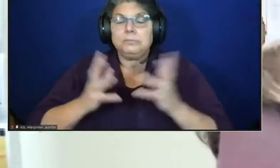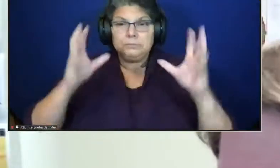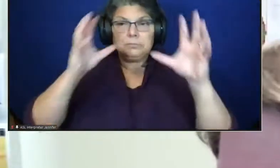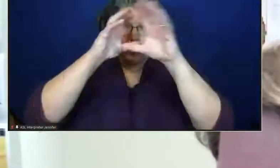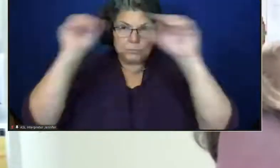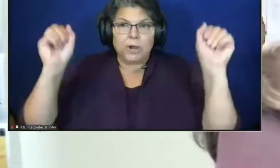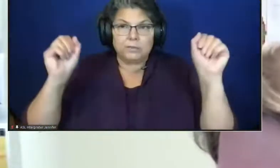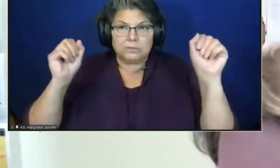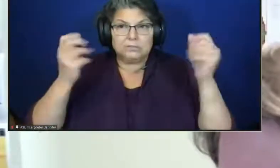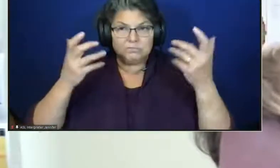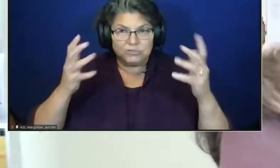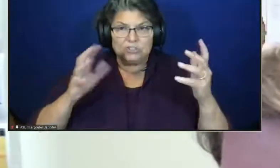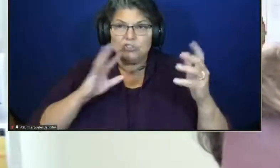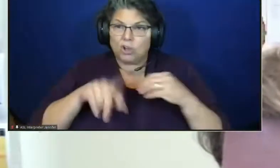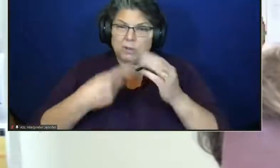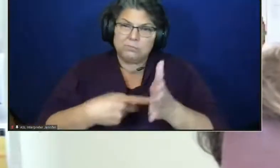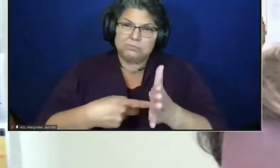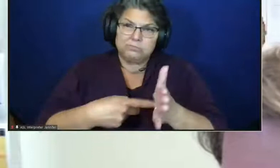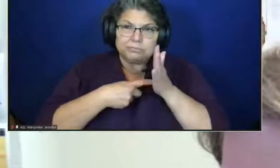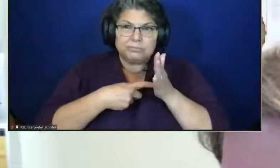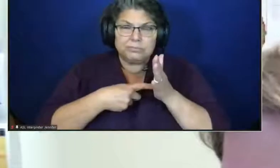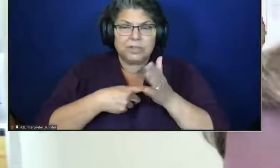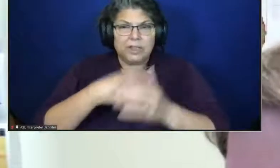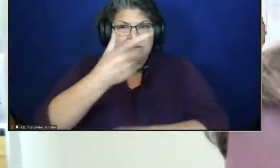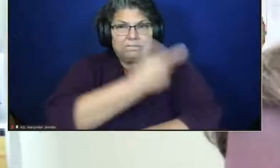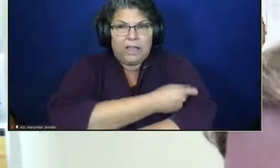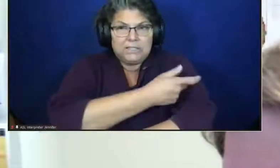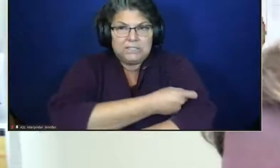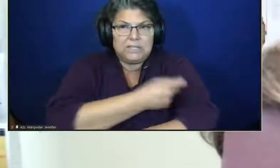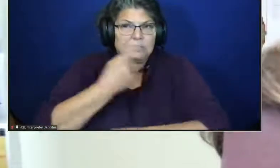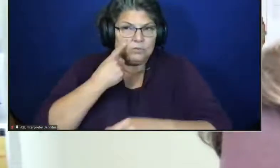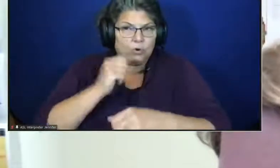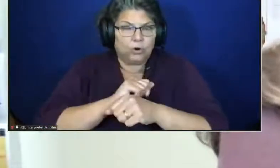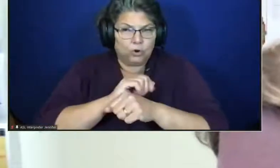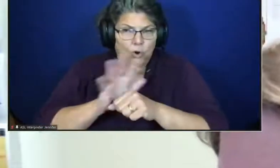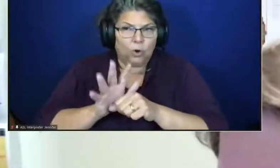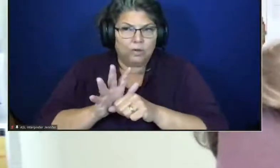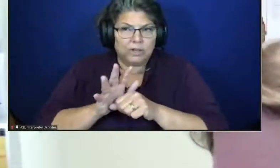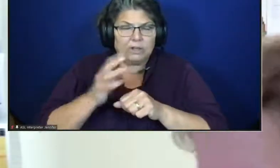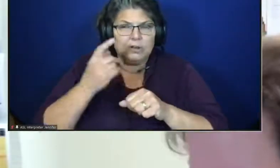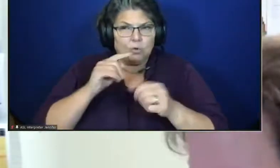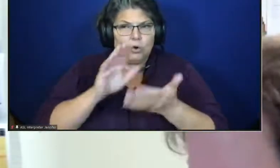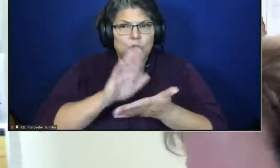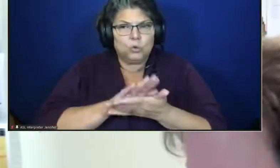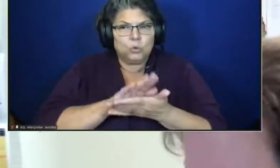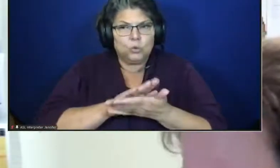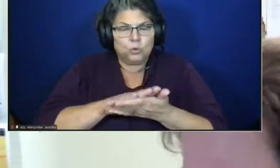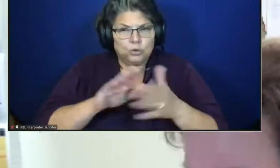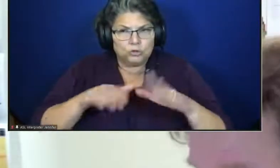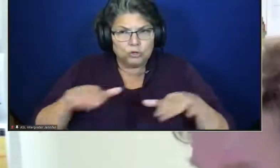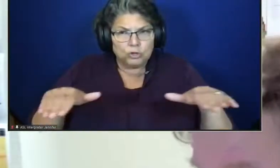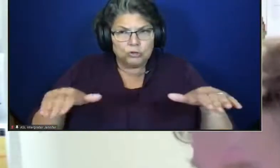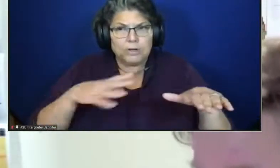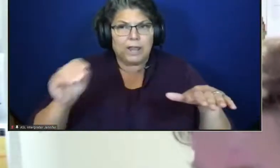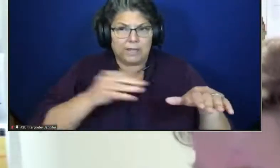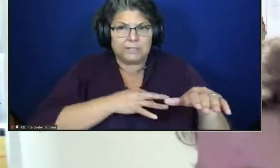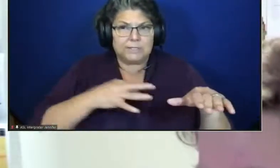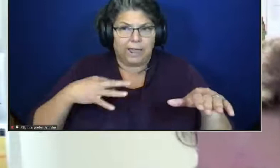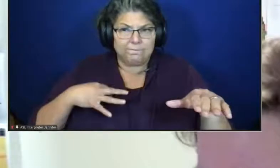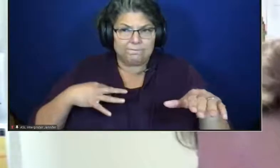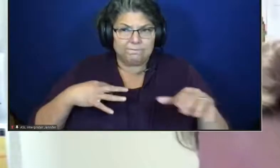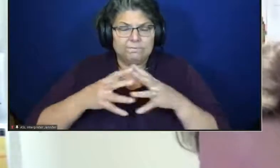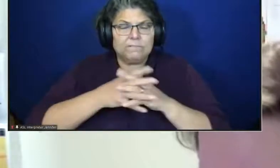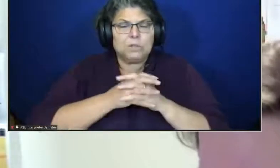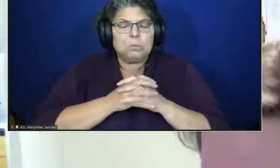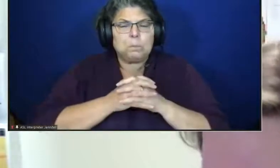talked about mandating vaccines for COVID for school children and staff,